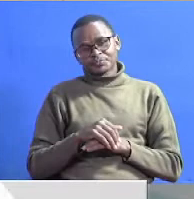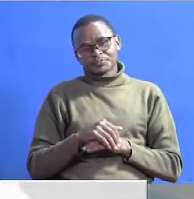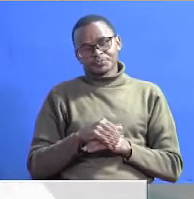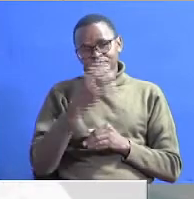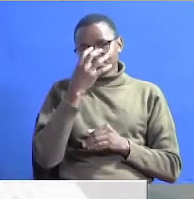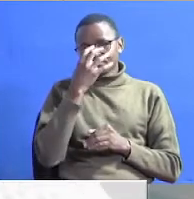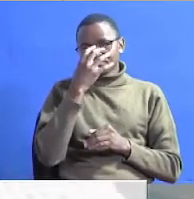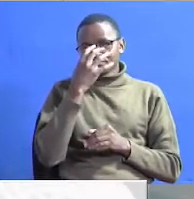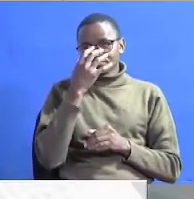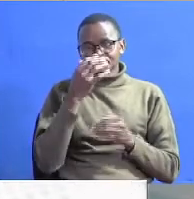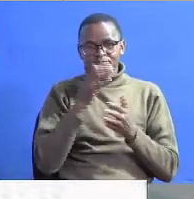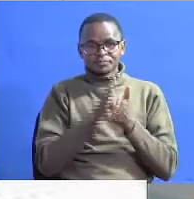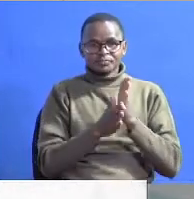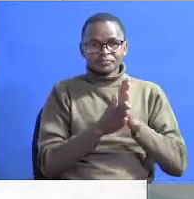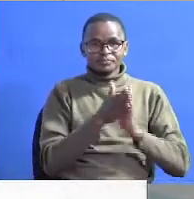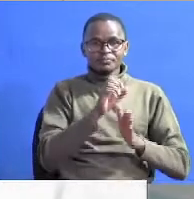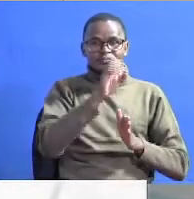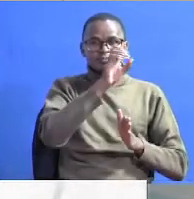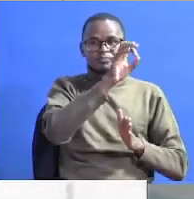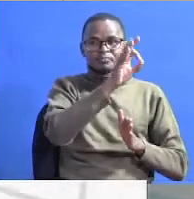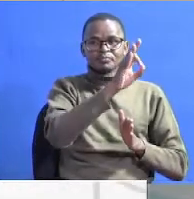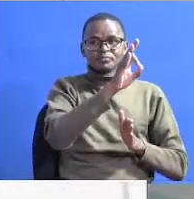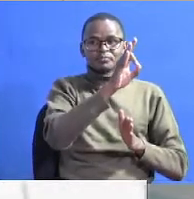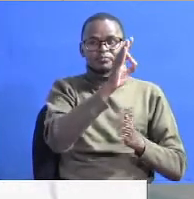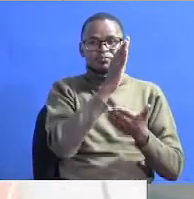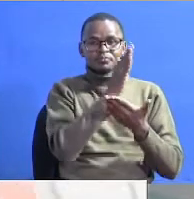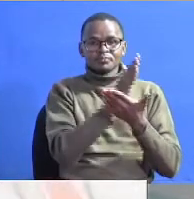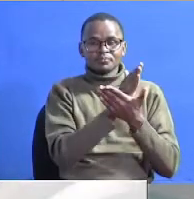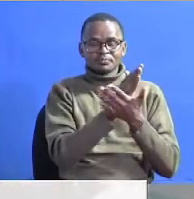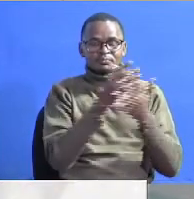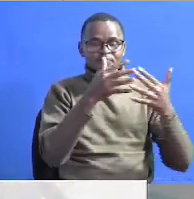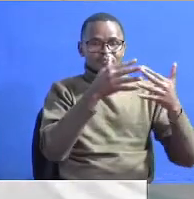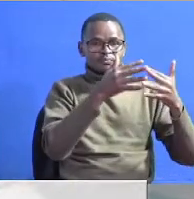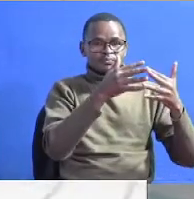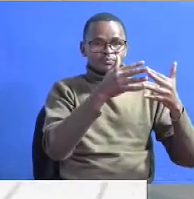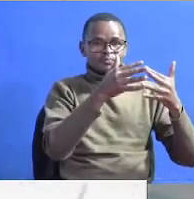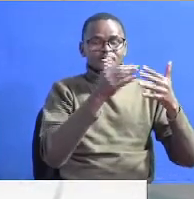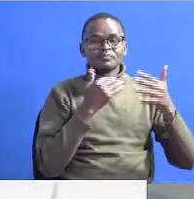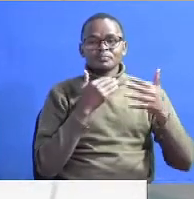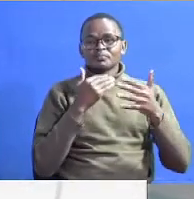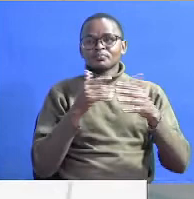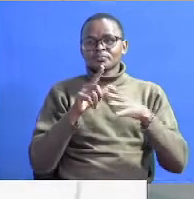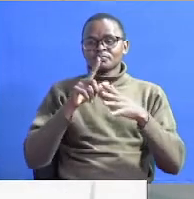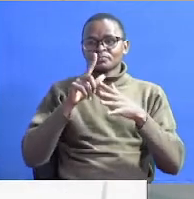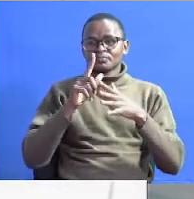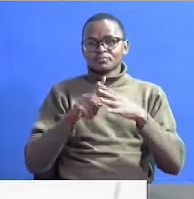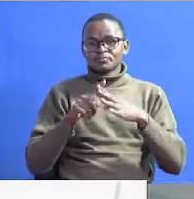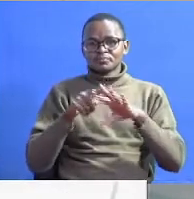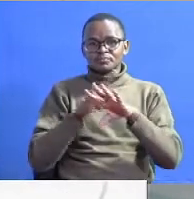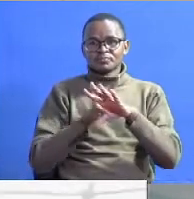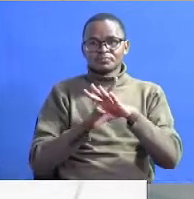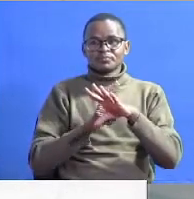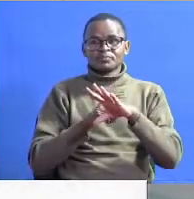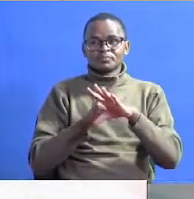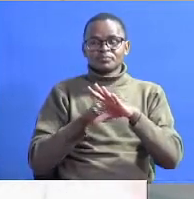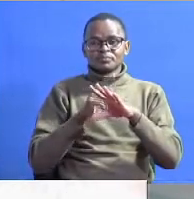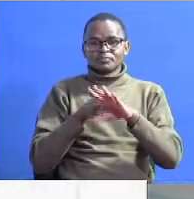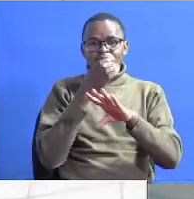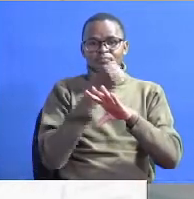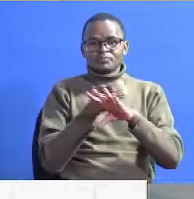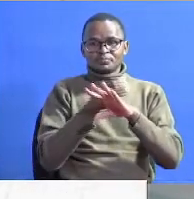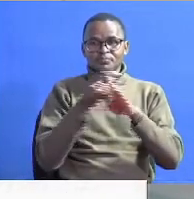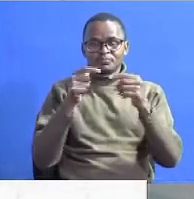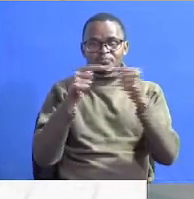William Ruto, instead of shutting the gate so that we can have a solid